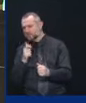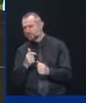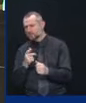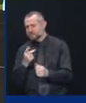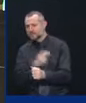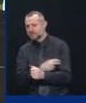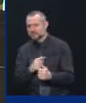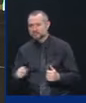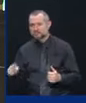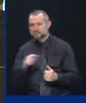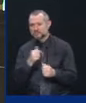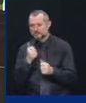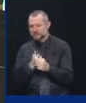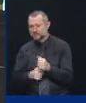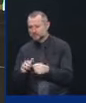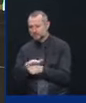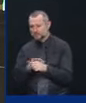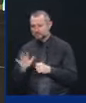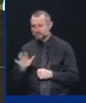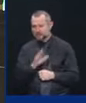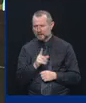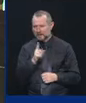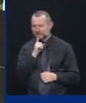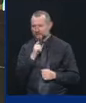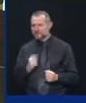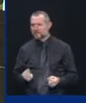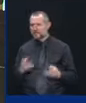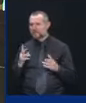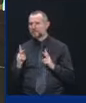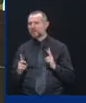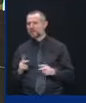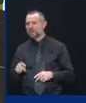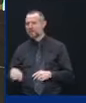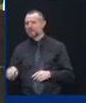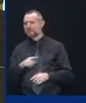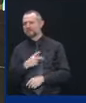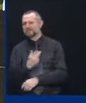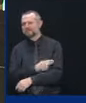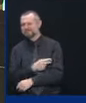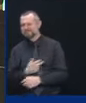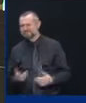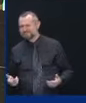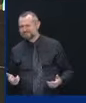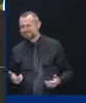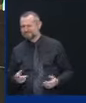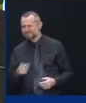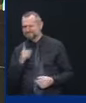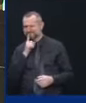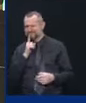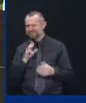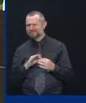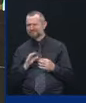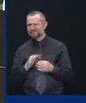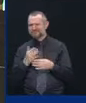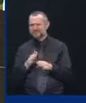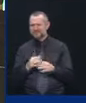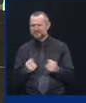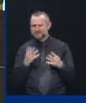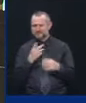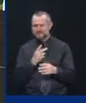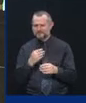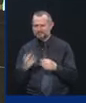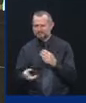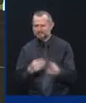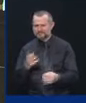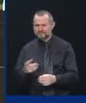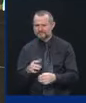region, but not how many people have actually been vaccinated. The site also doesn't provide any breakdown of how much vaccine is being delivered to different parts of